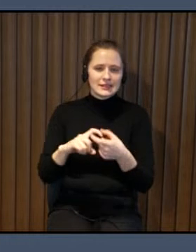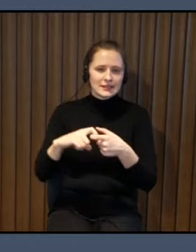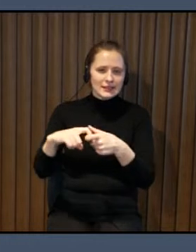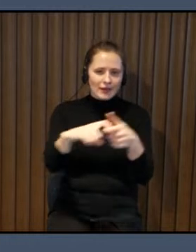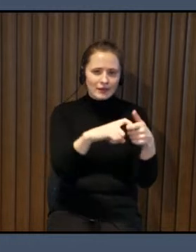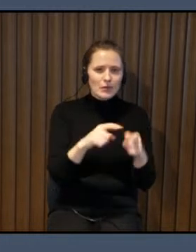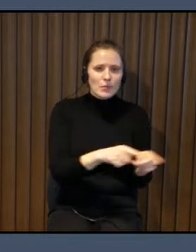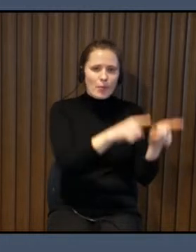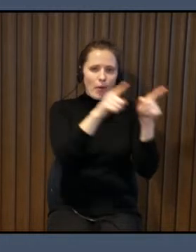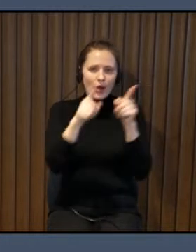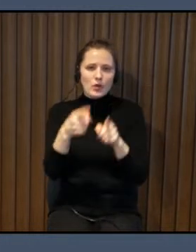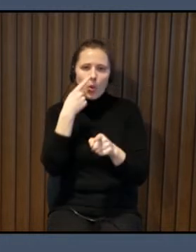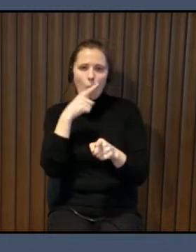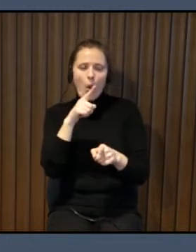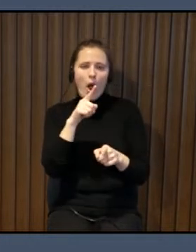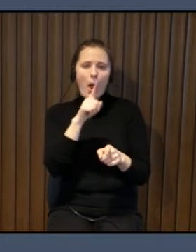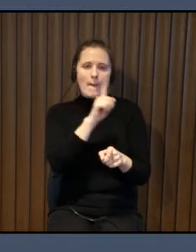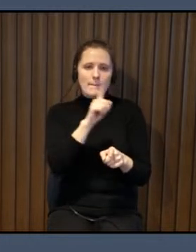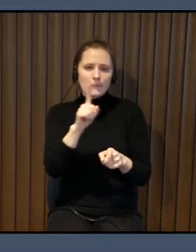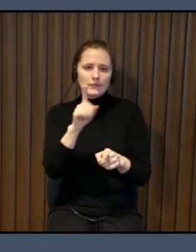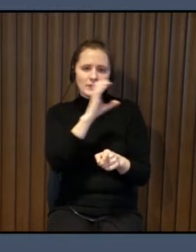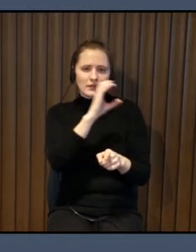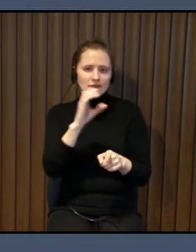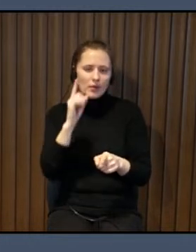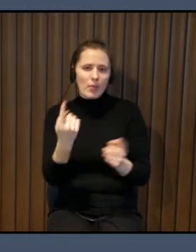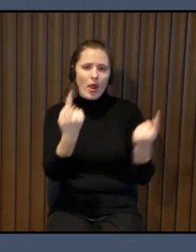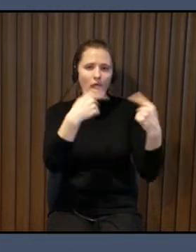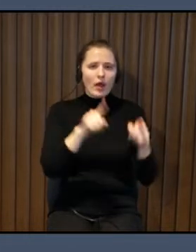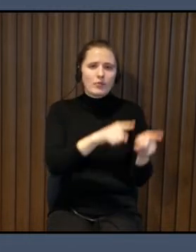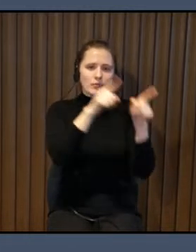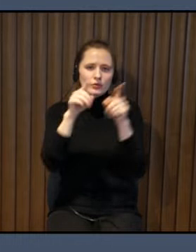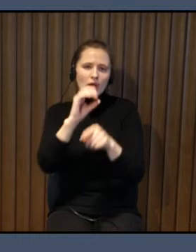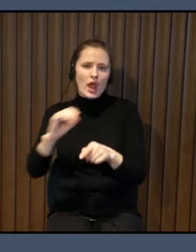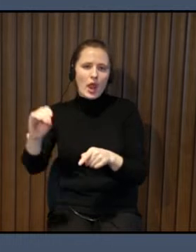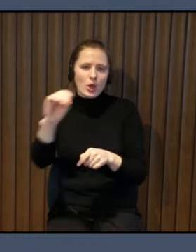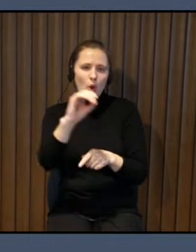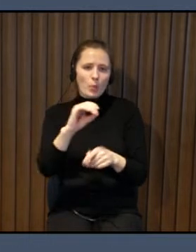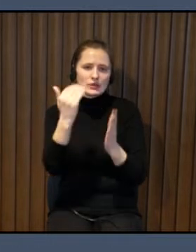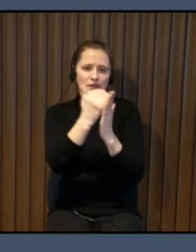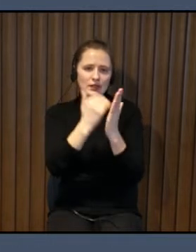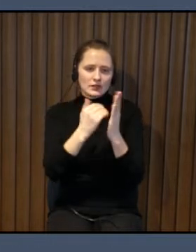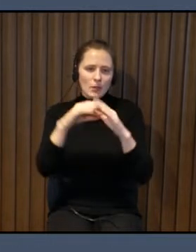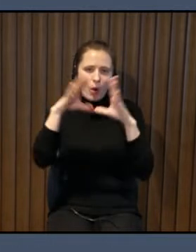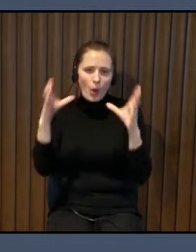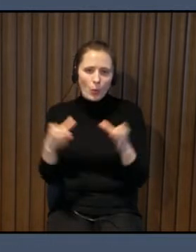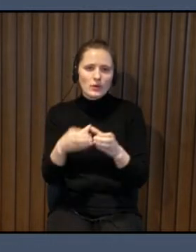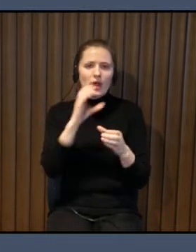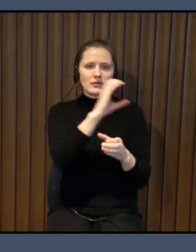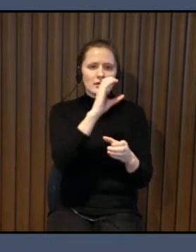broke free from Soviet Union, and we joined